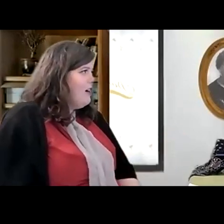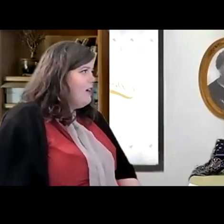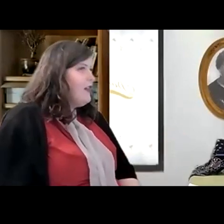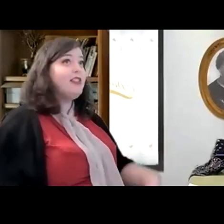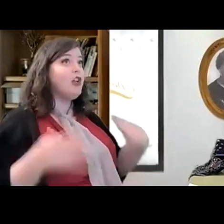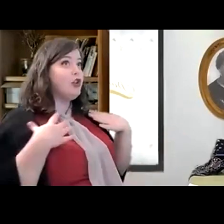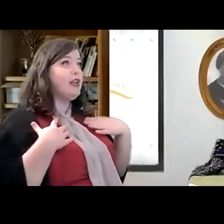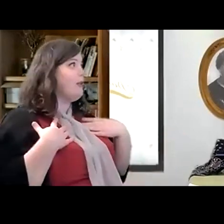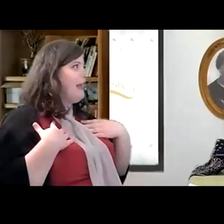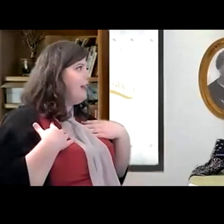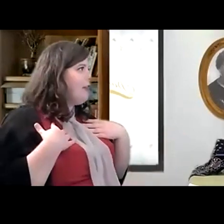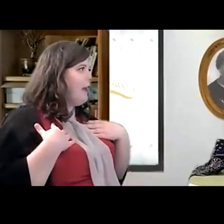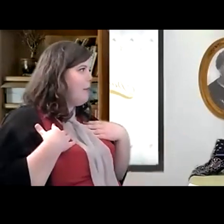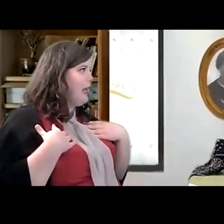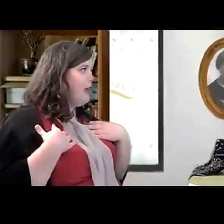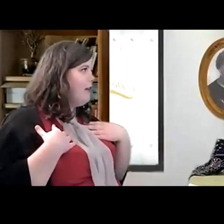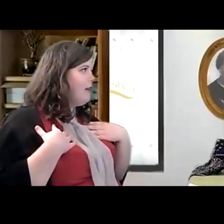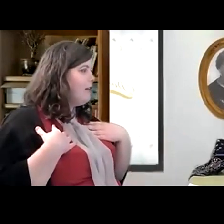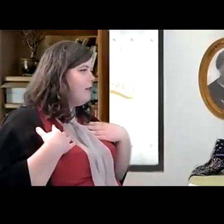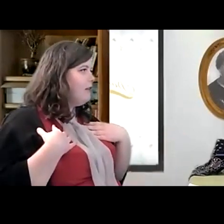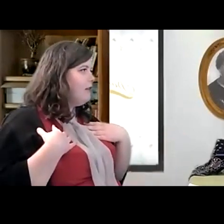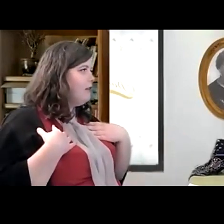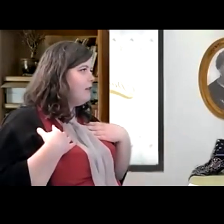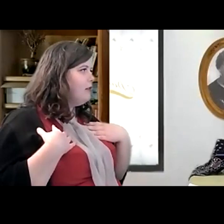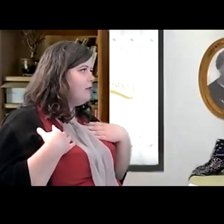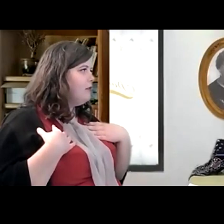fair. That's not treating me like family.